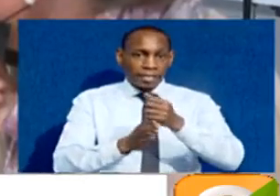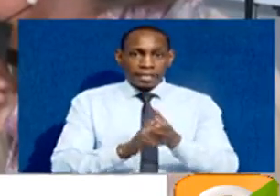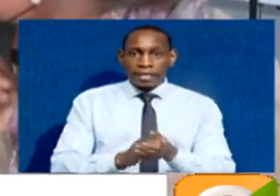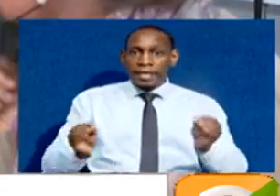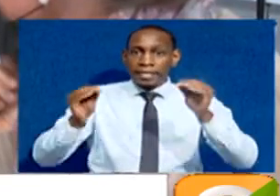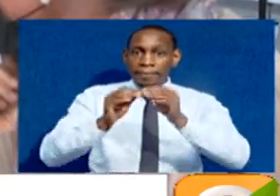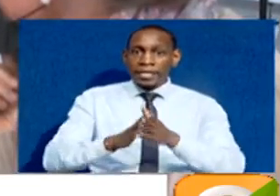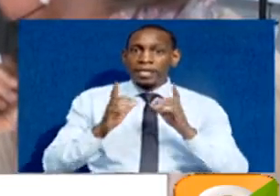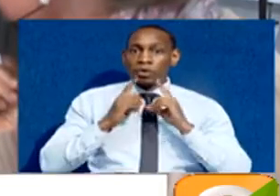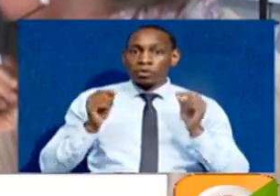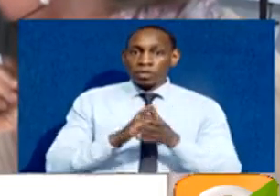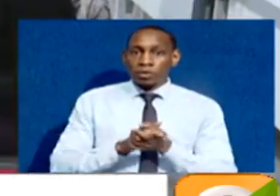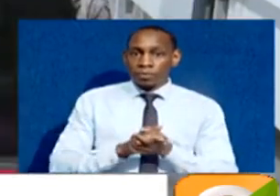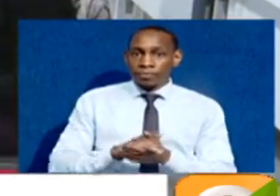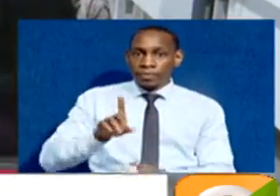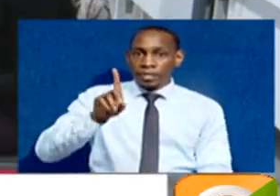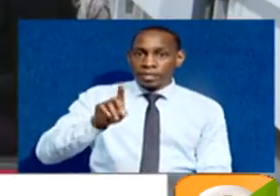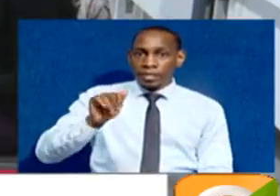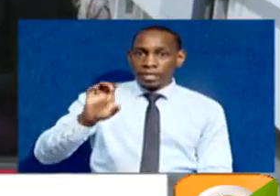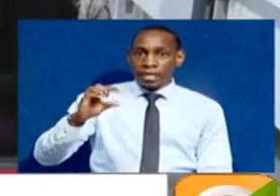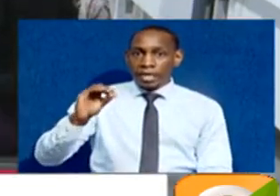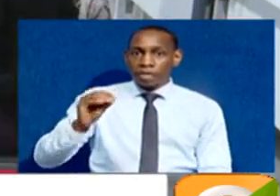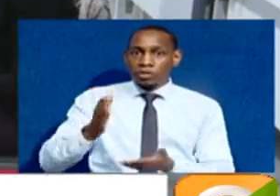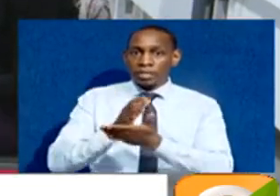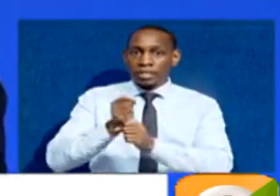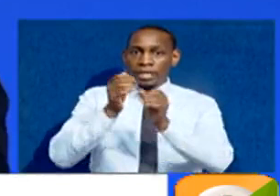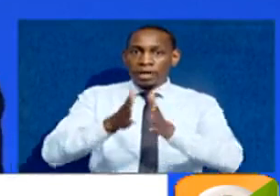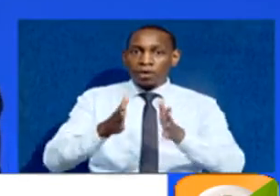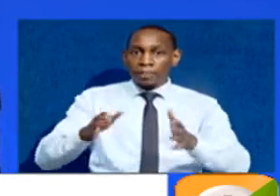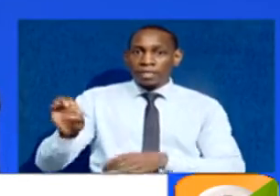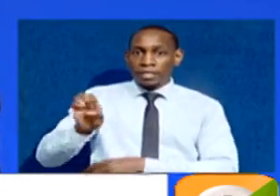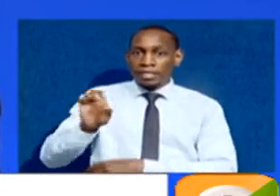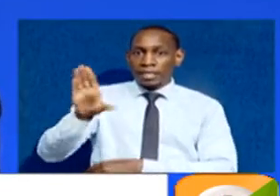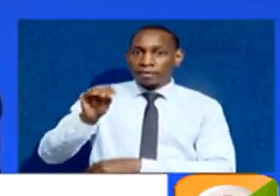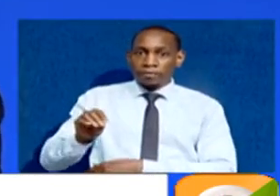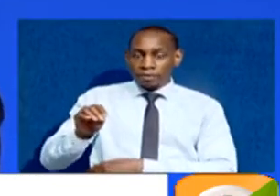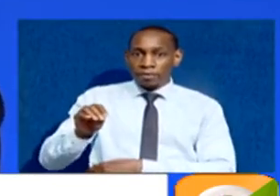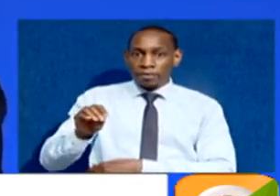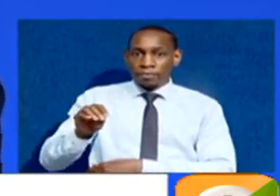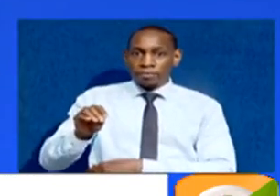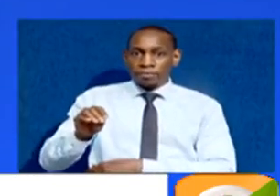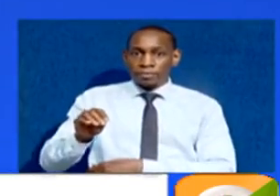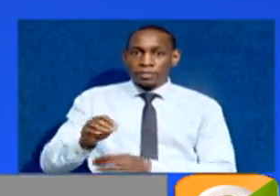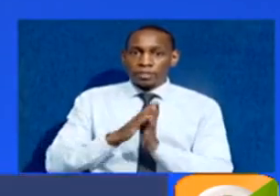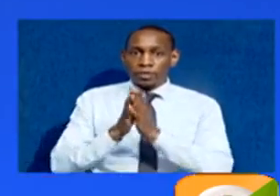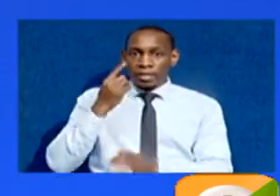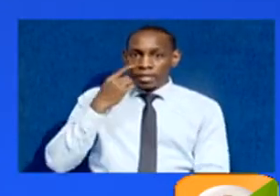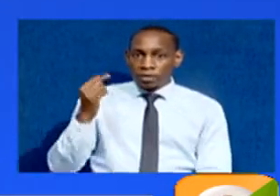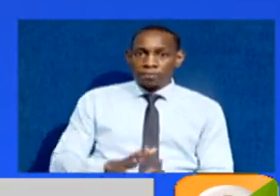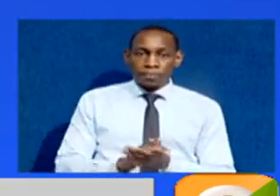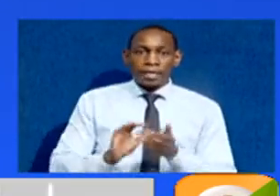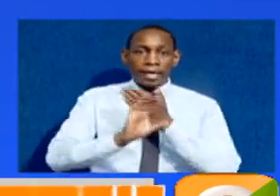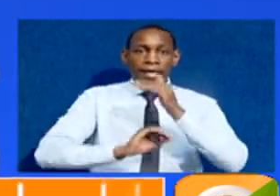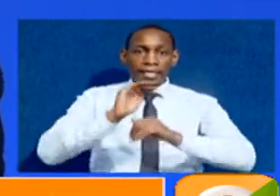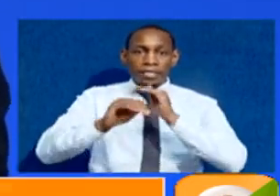The meeting was hosted by Diageo, who are the main shareholders in East African Breweries PLC. Take a look. With all